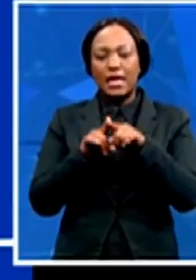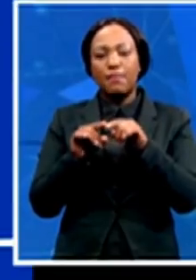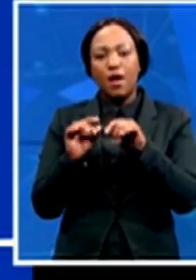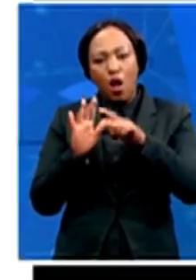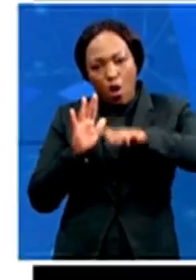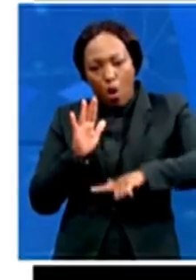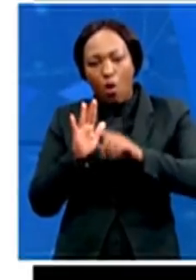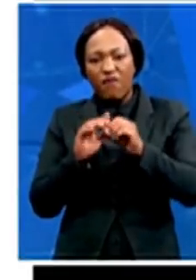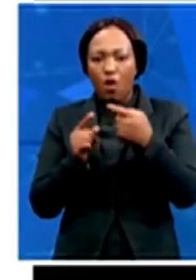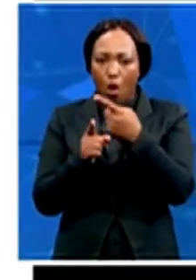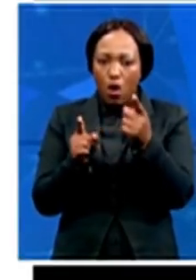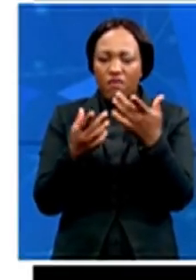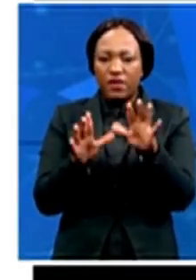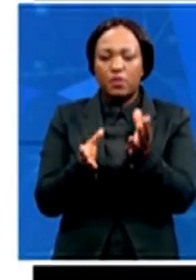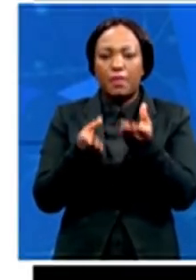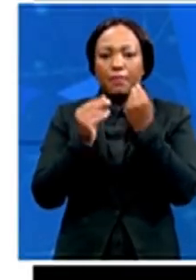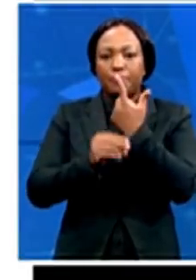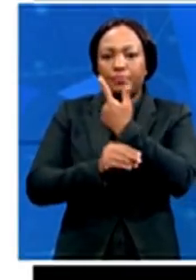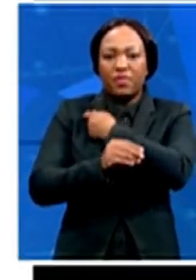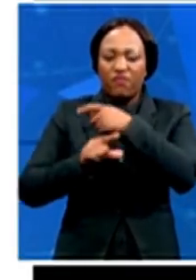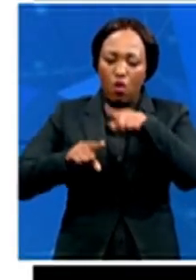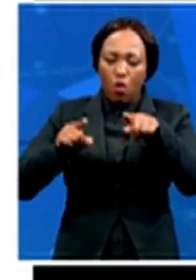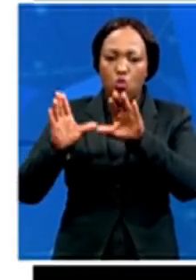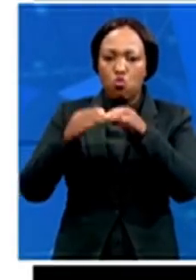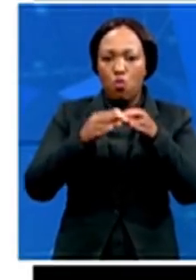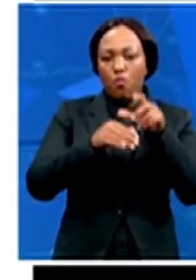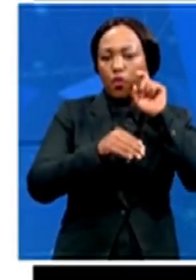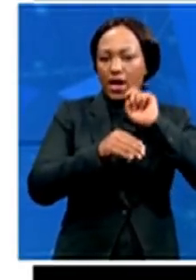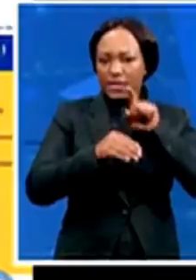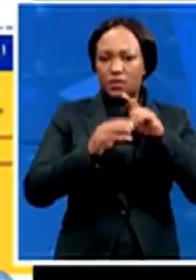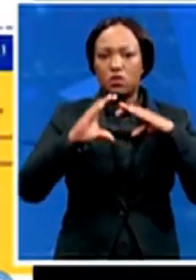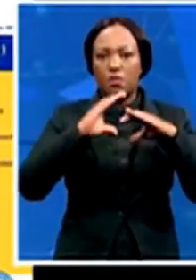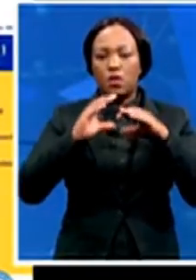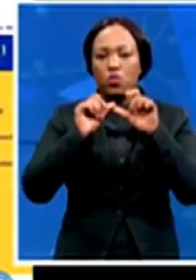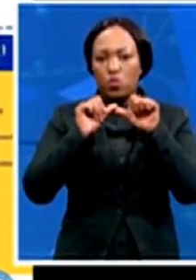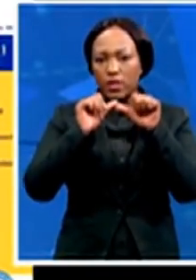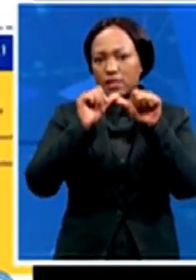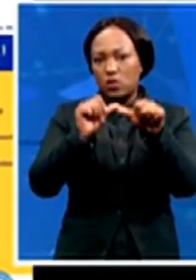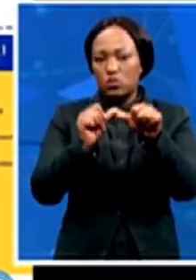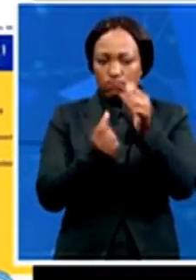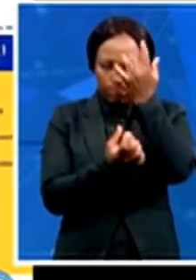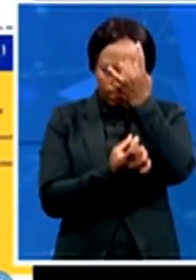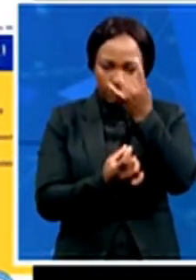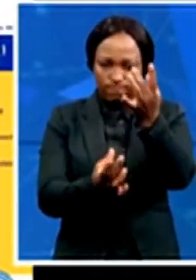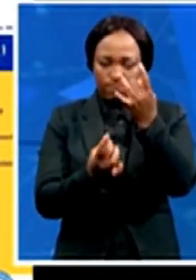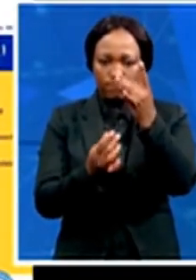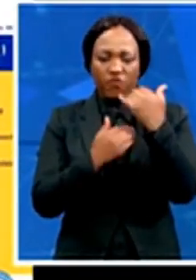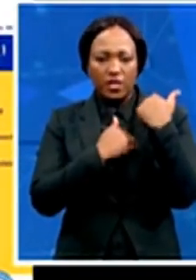groups. Our communication is to continue keeping the message for safety, is the